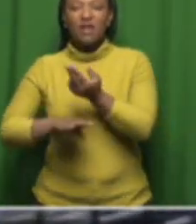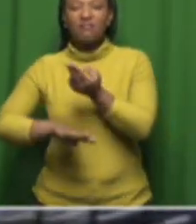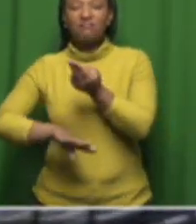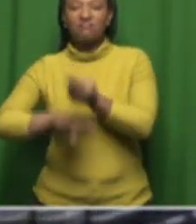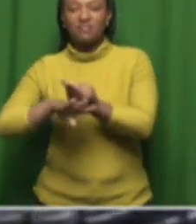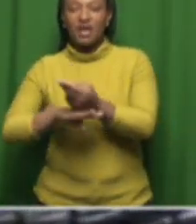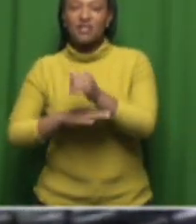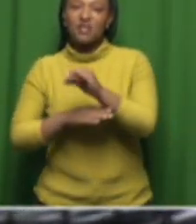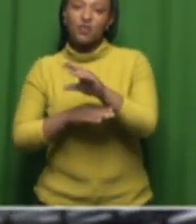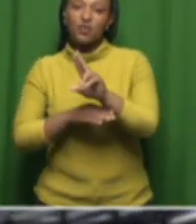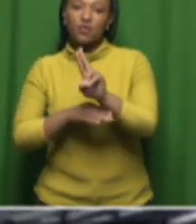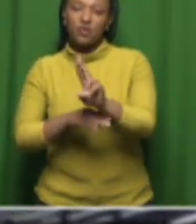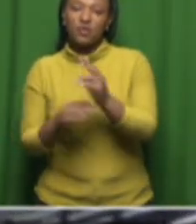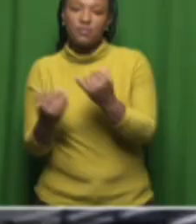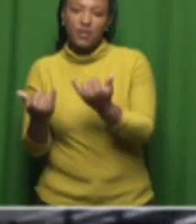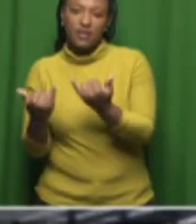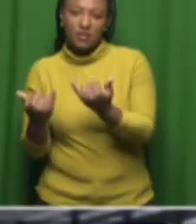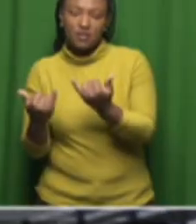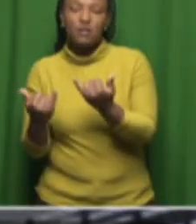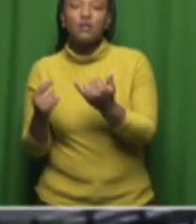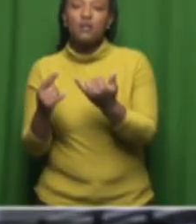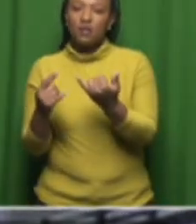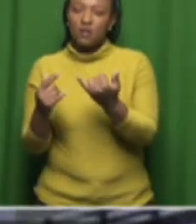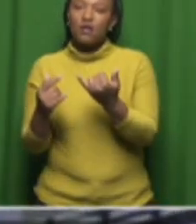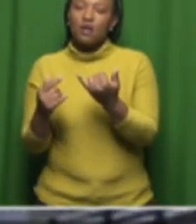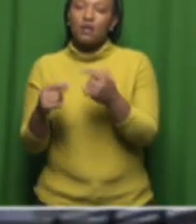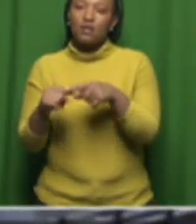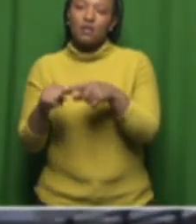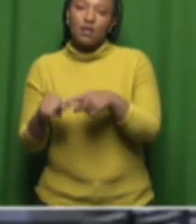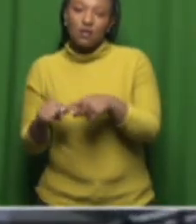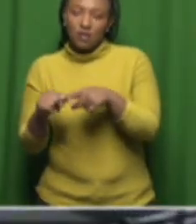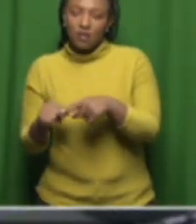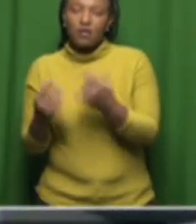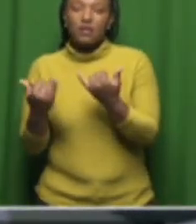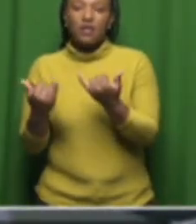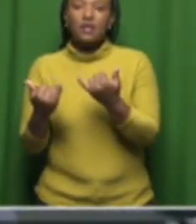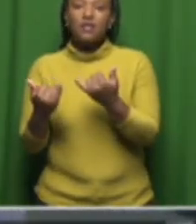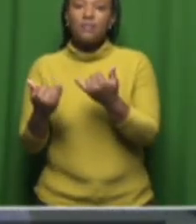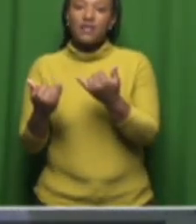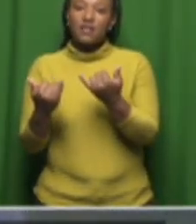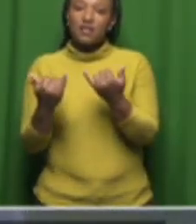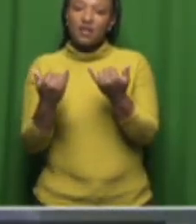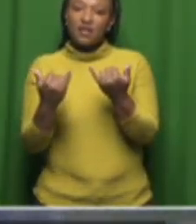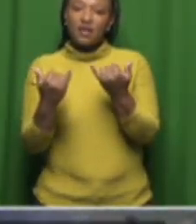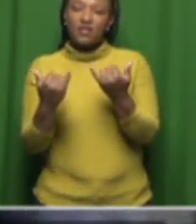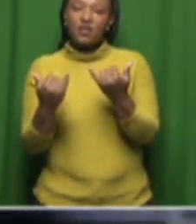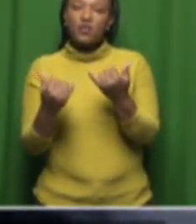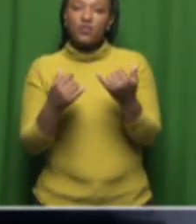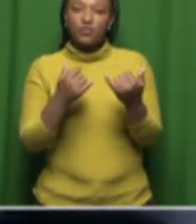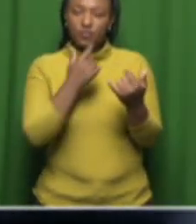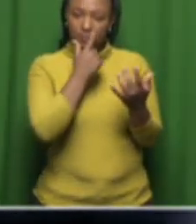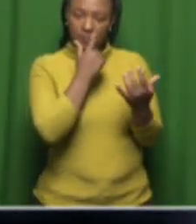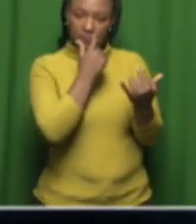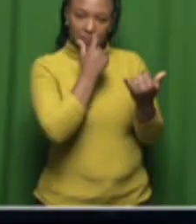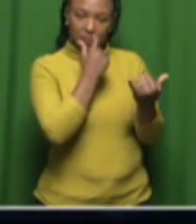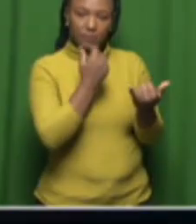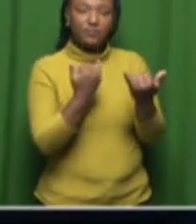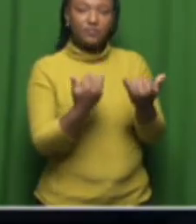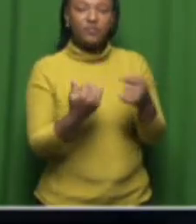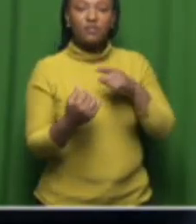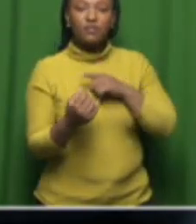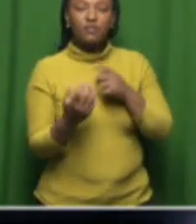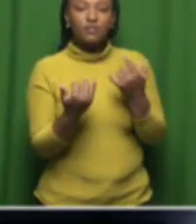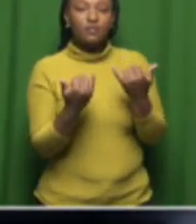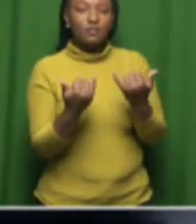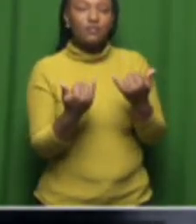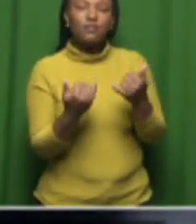new ones come in. So it's never the same amount. It always fluctuates. You've actually told me a very interesting story this morning about a Cape gannet that was dropped off